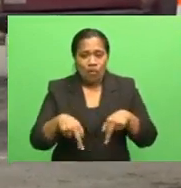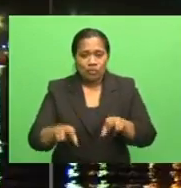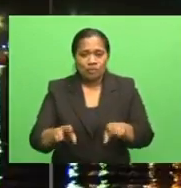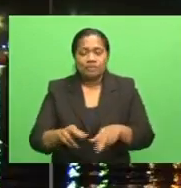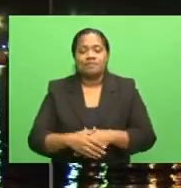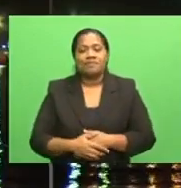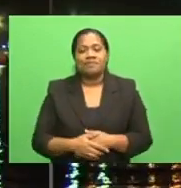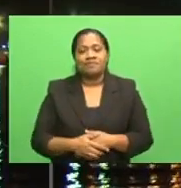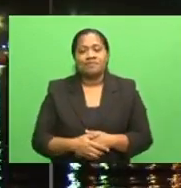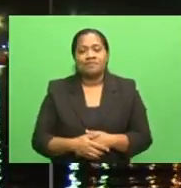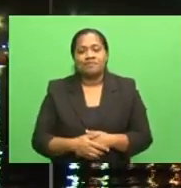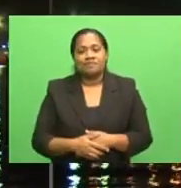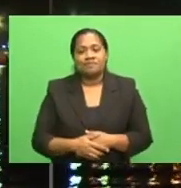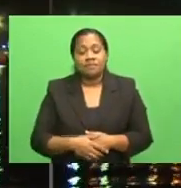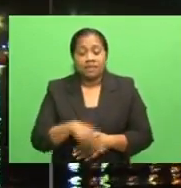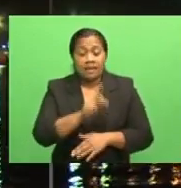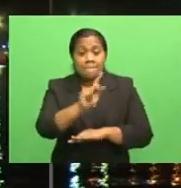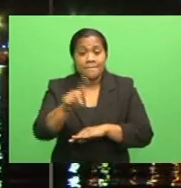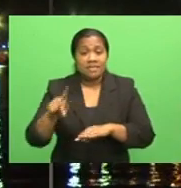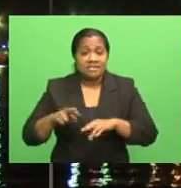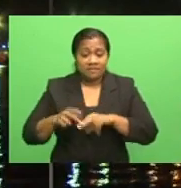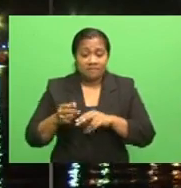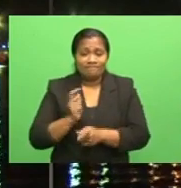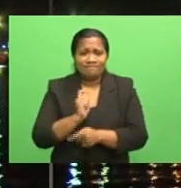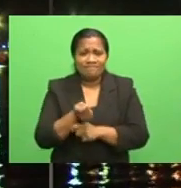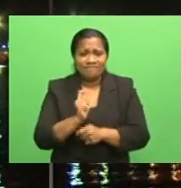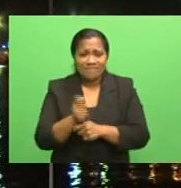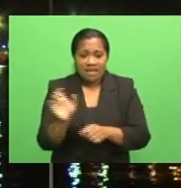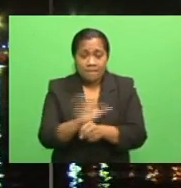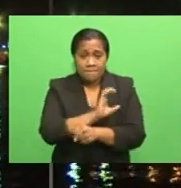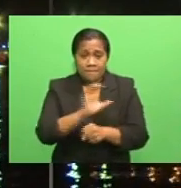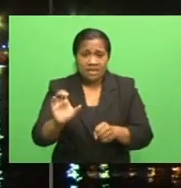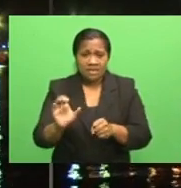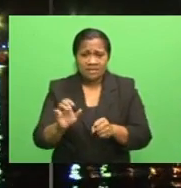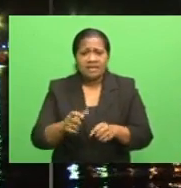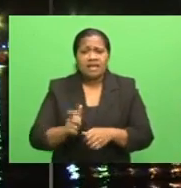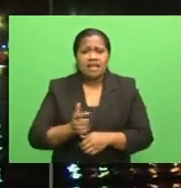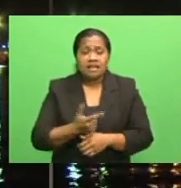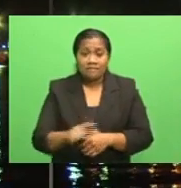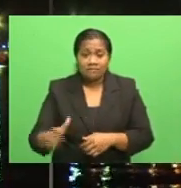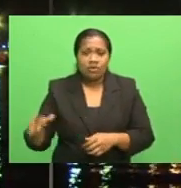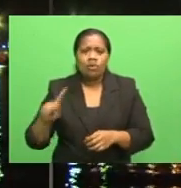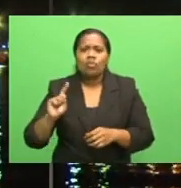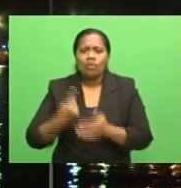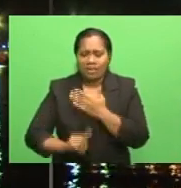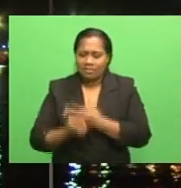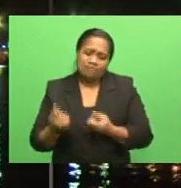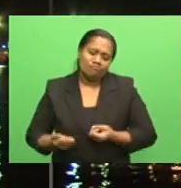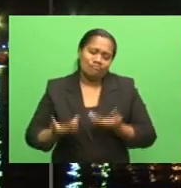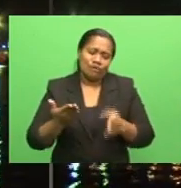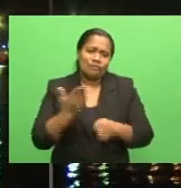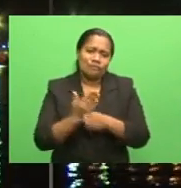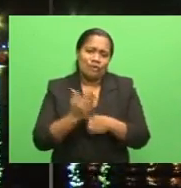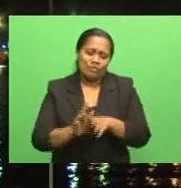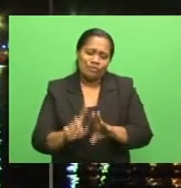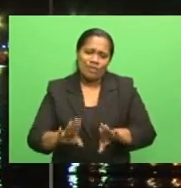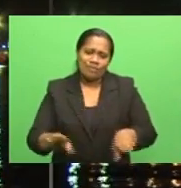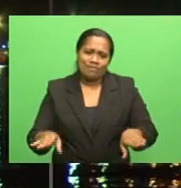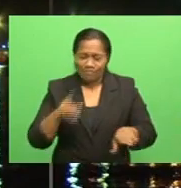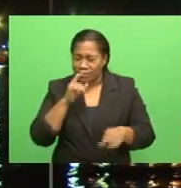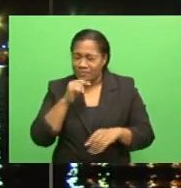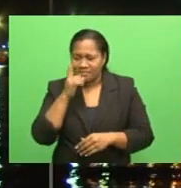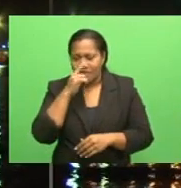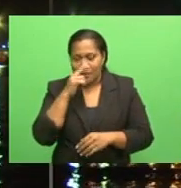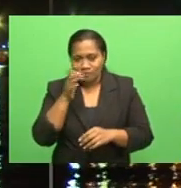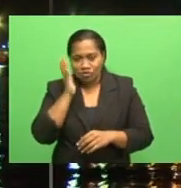News. The Pacific Fishing Company in Levuka is providing people on the island with jobs and a way to support their livelihoods